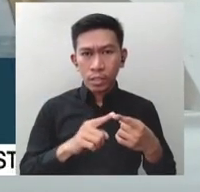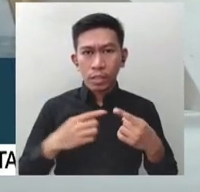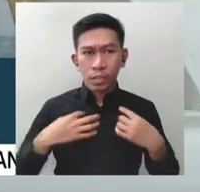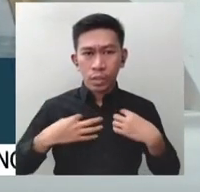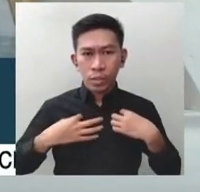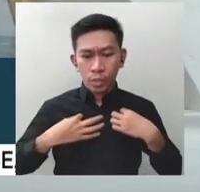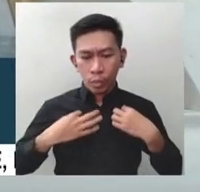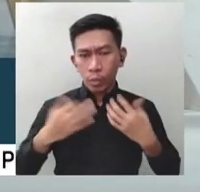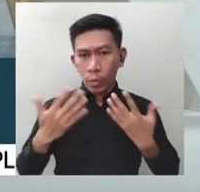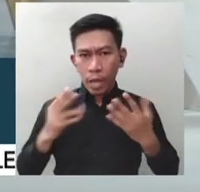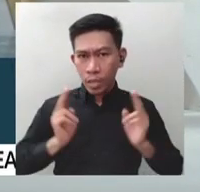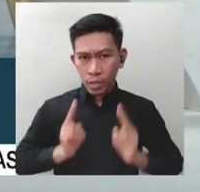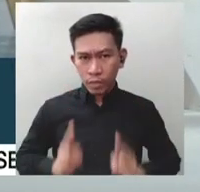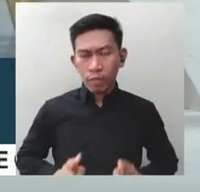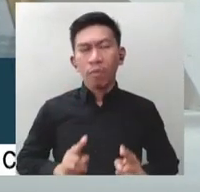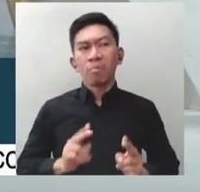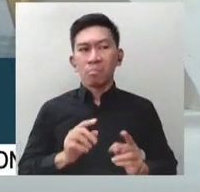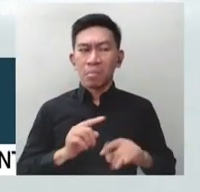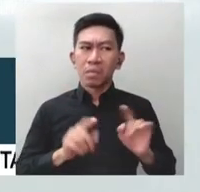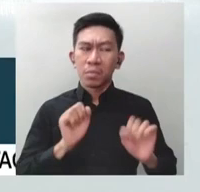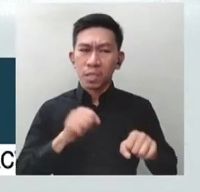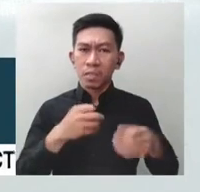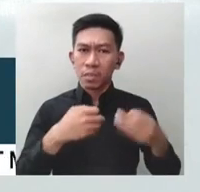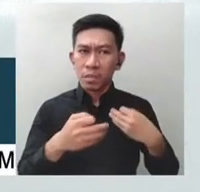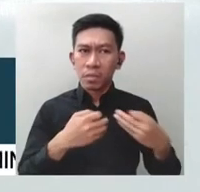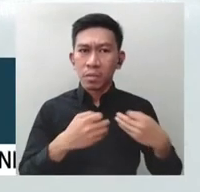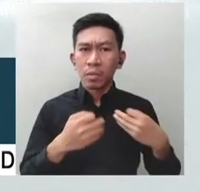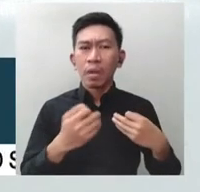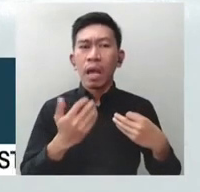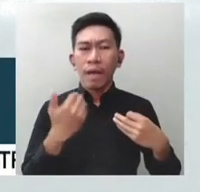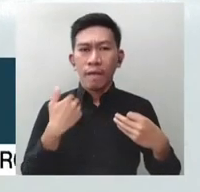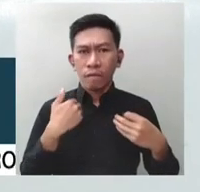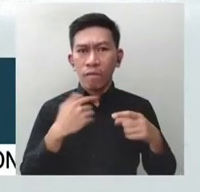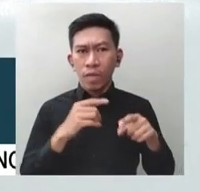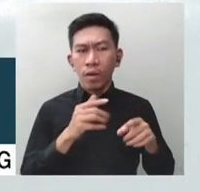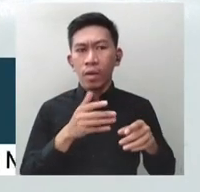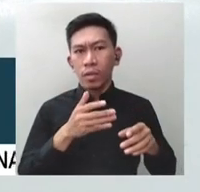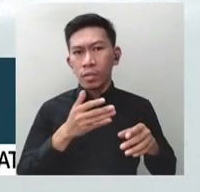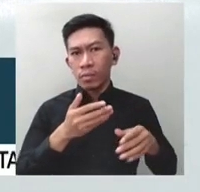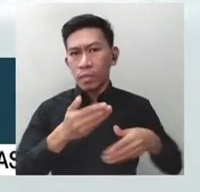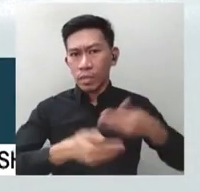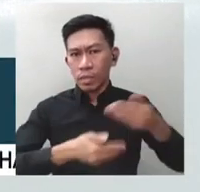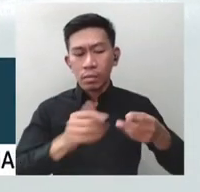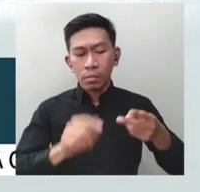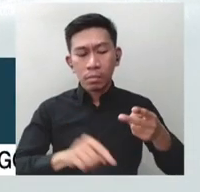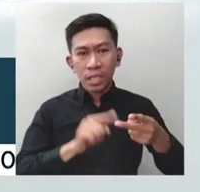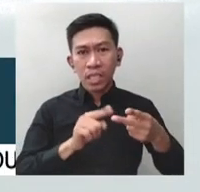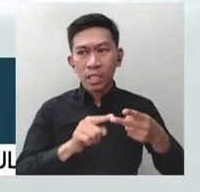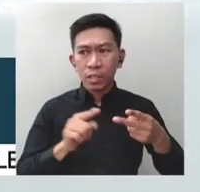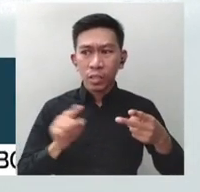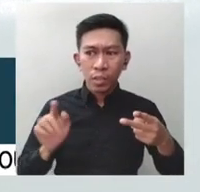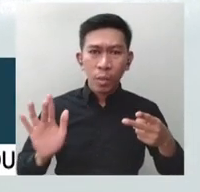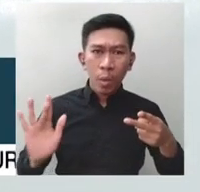a legitimate police operation. But again, the use of firearms in this case is not really justified,